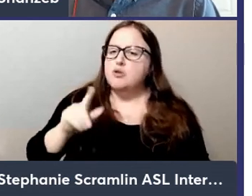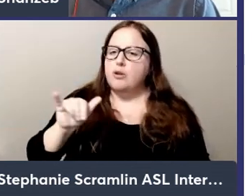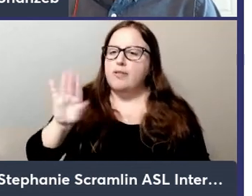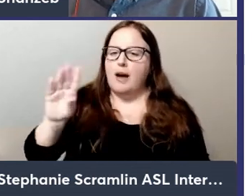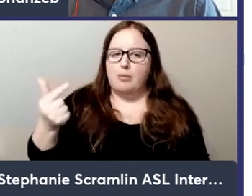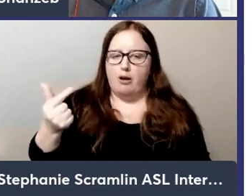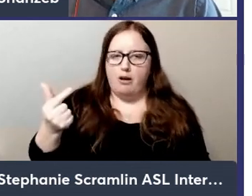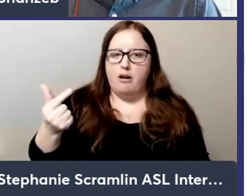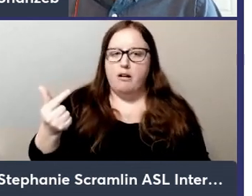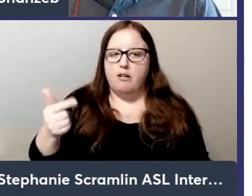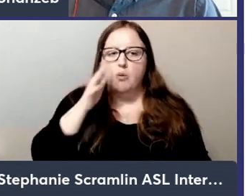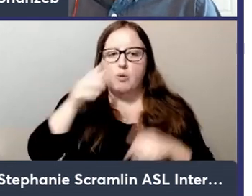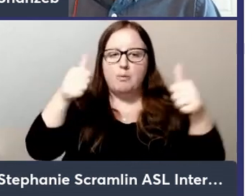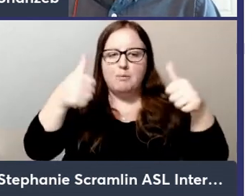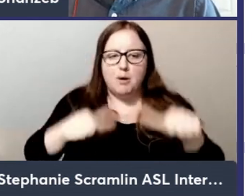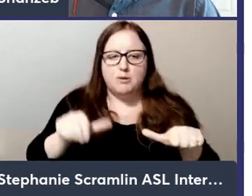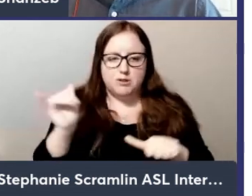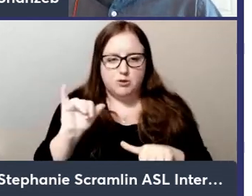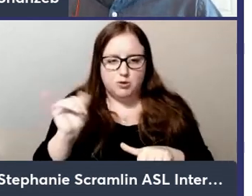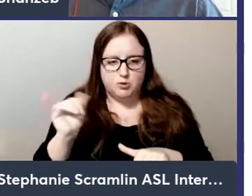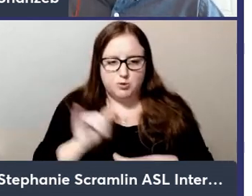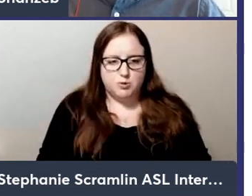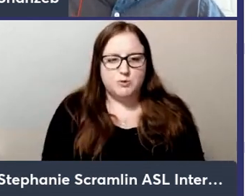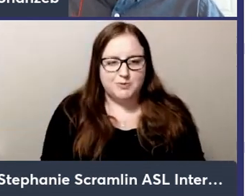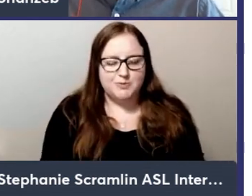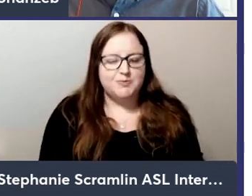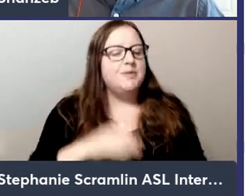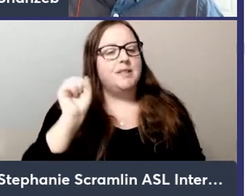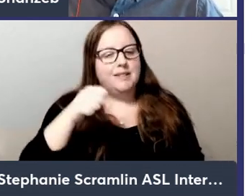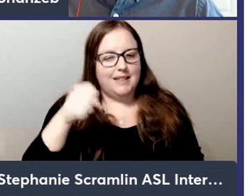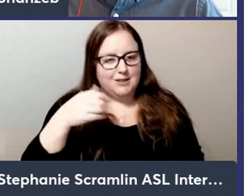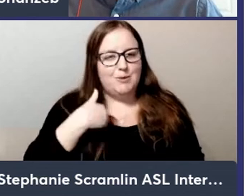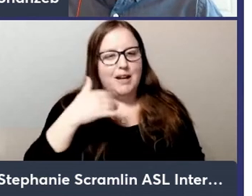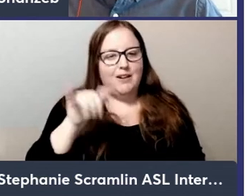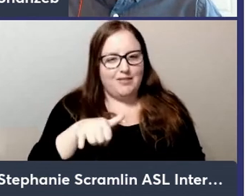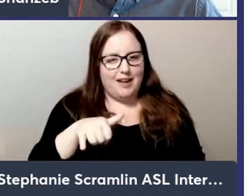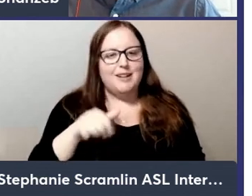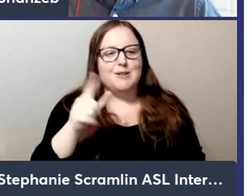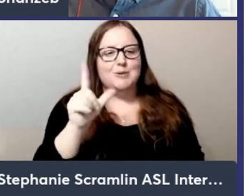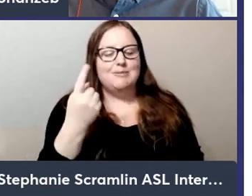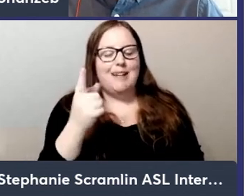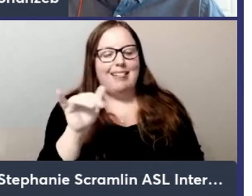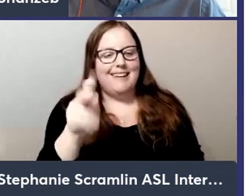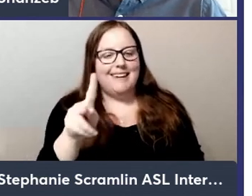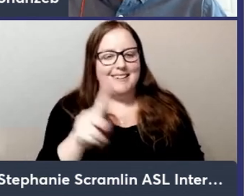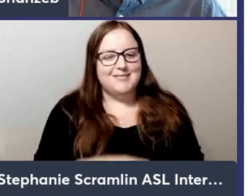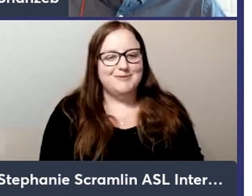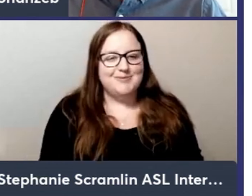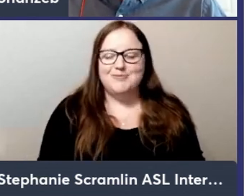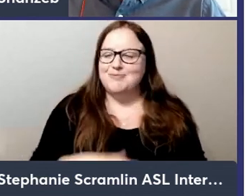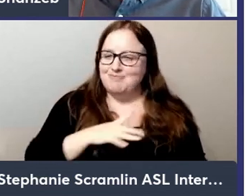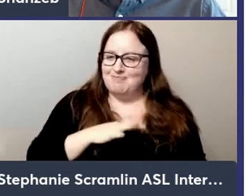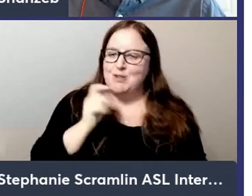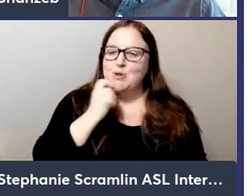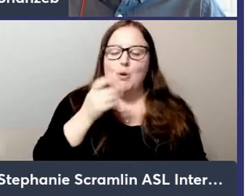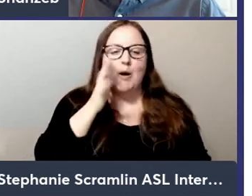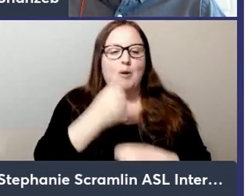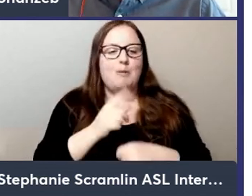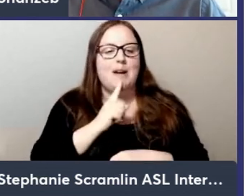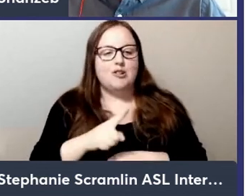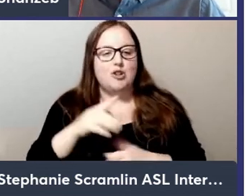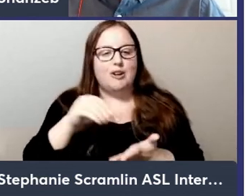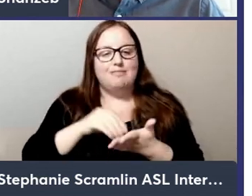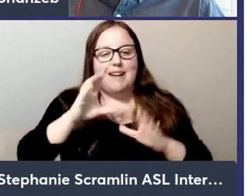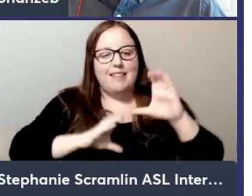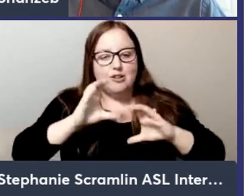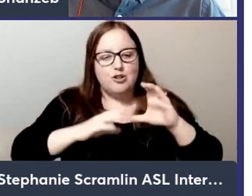be posted somewhere. Yes, we have it as part of one of the links. Cool. We'll make sure that link gets out to the chat for each and